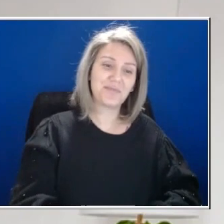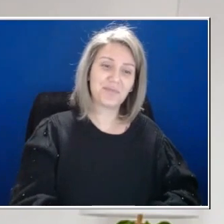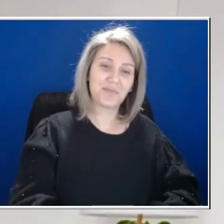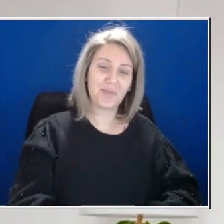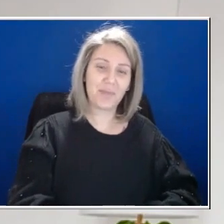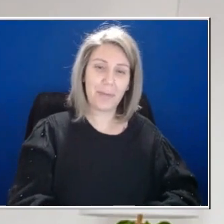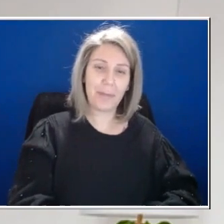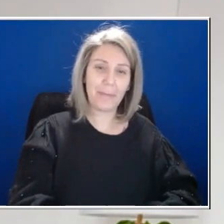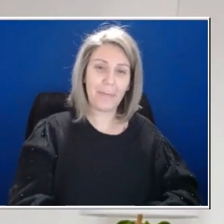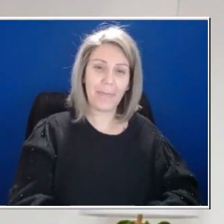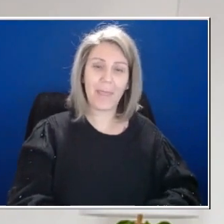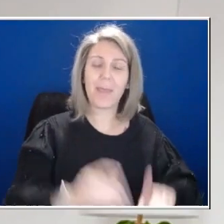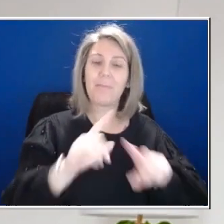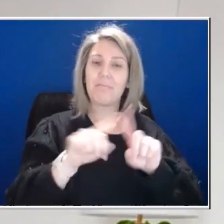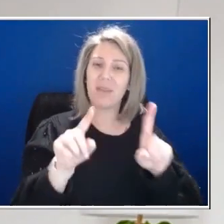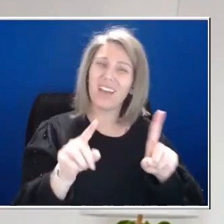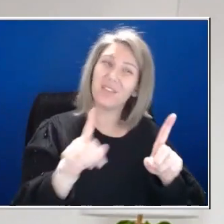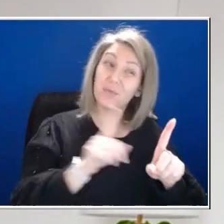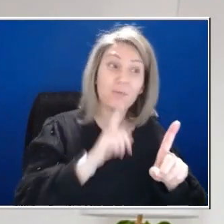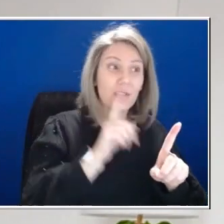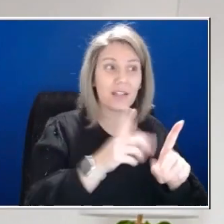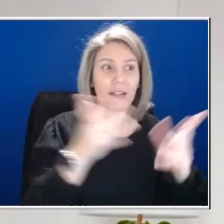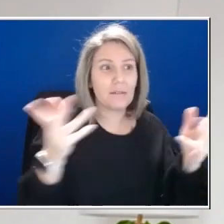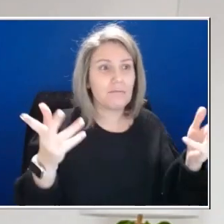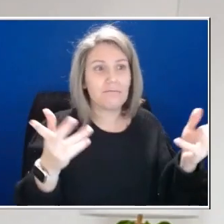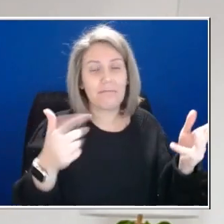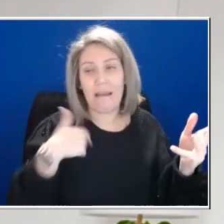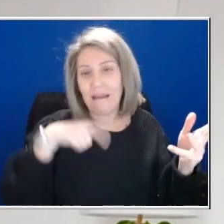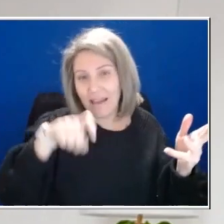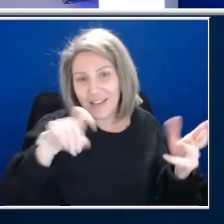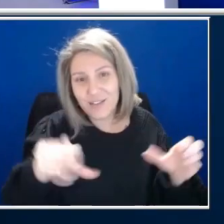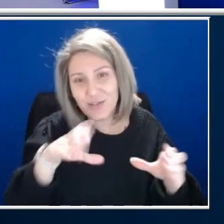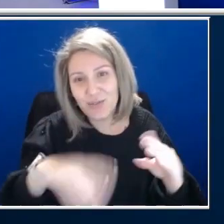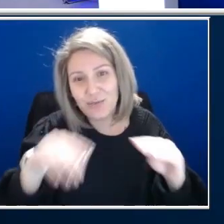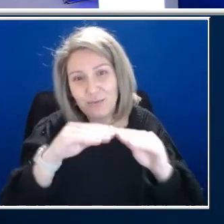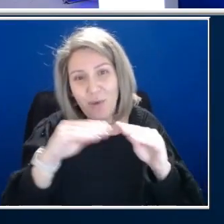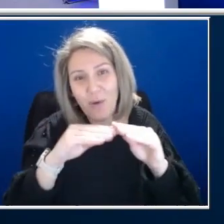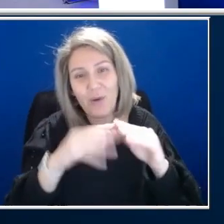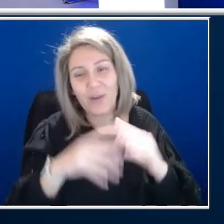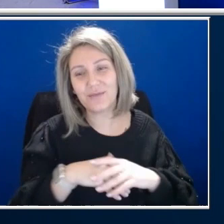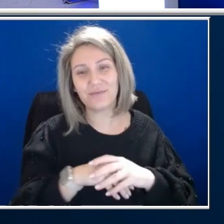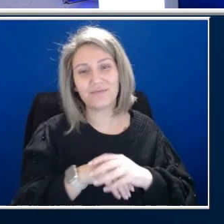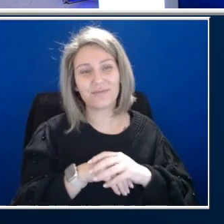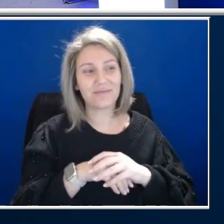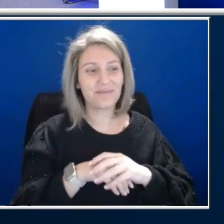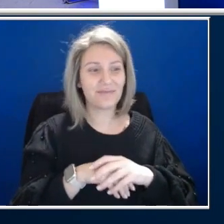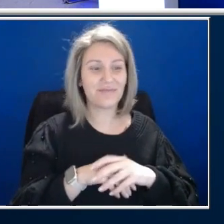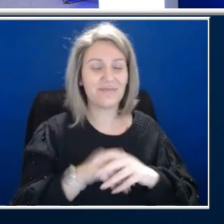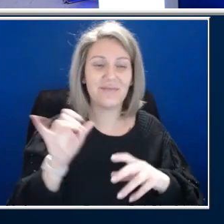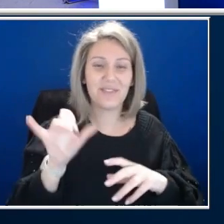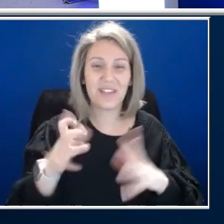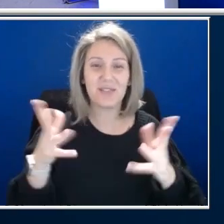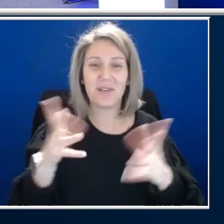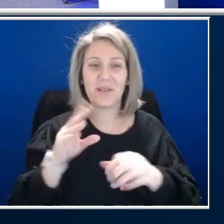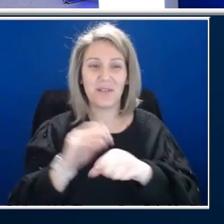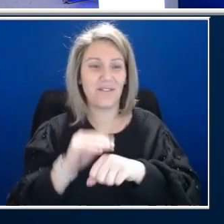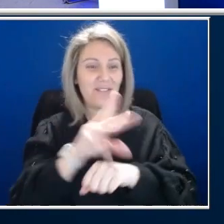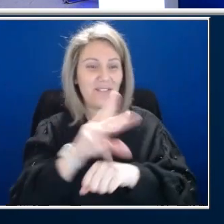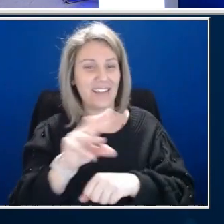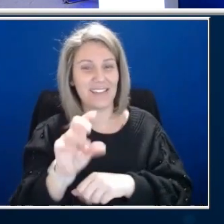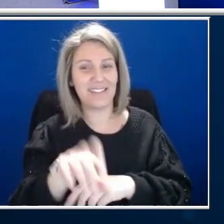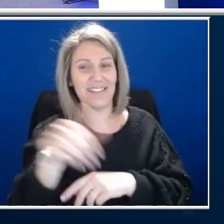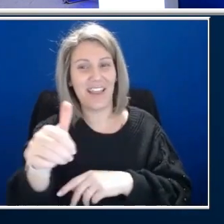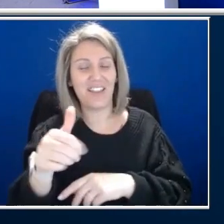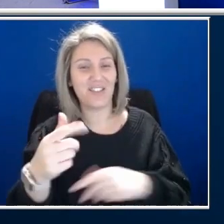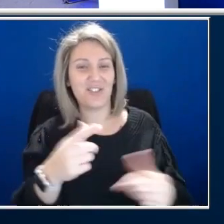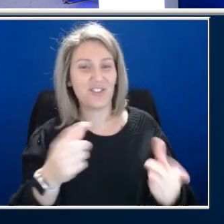but I was at a point where I had to do more for myself. So that's what I would advise others, is just making sure that